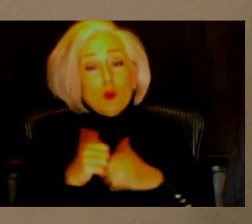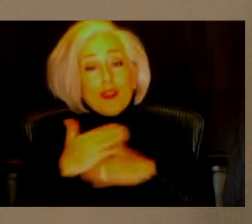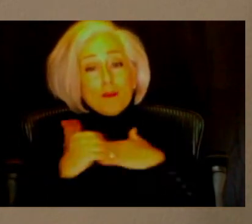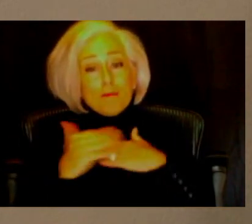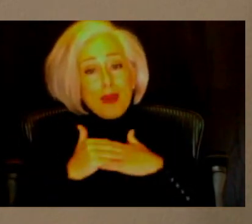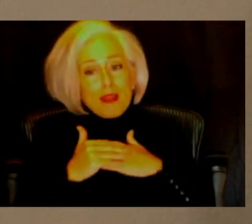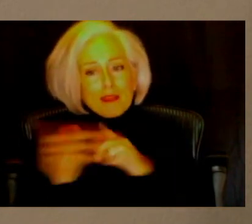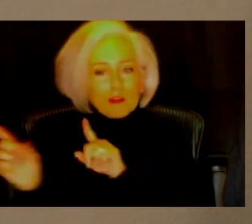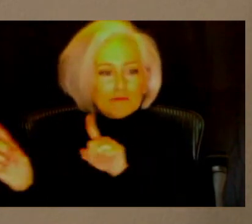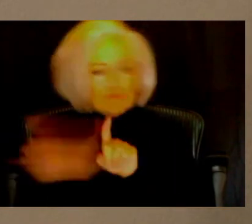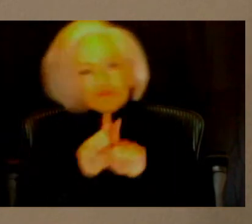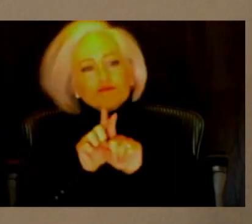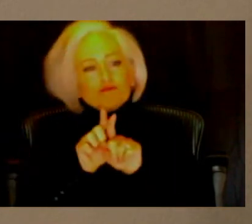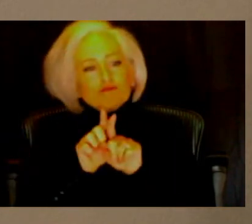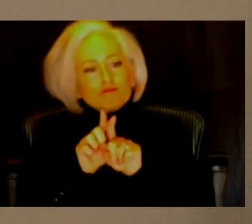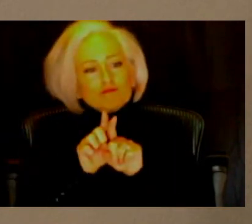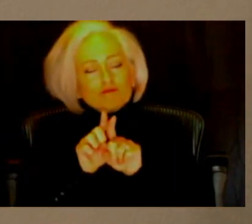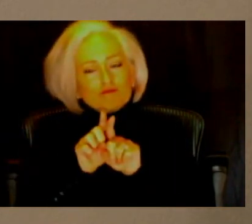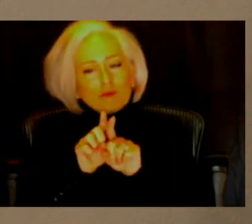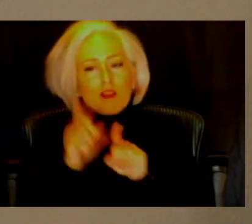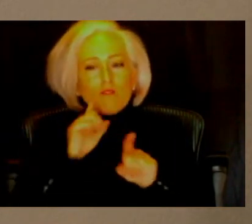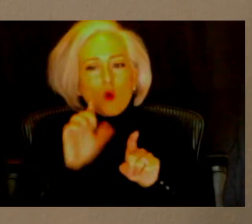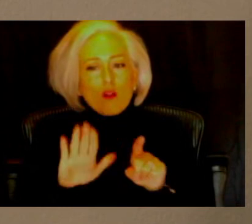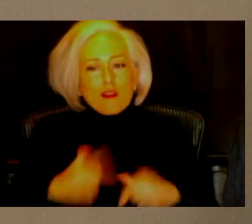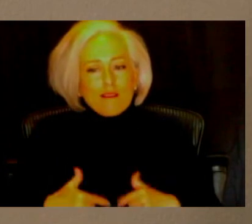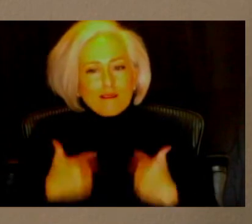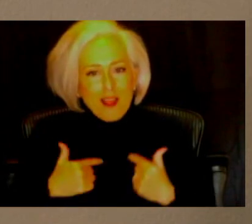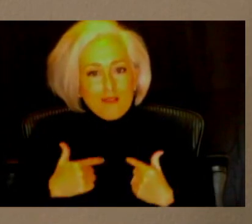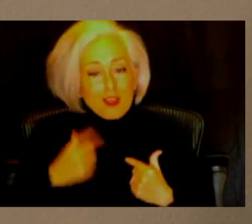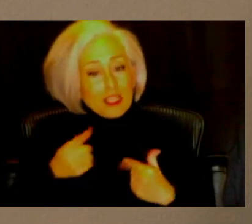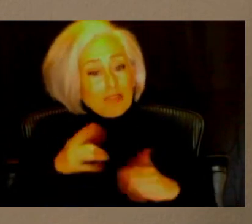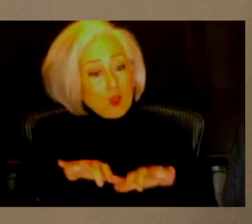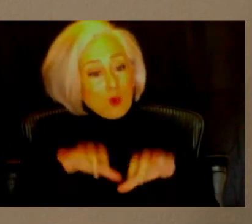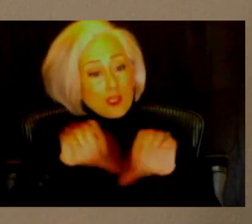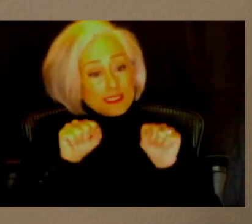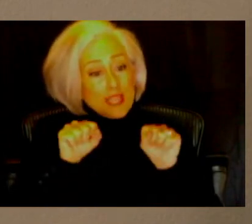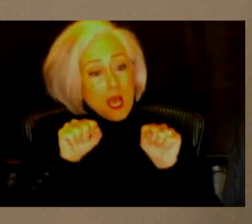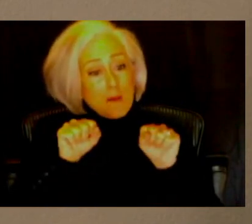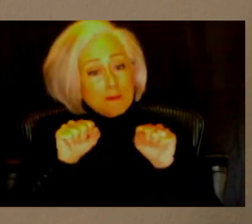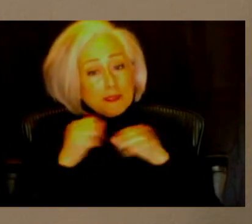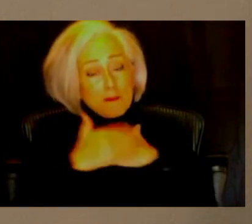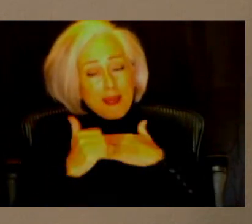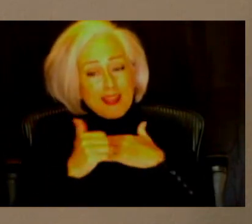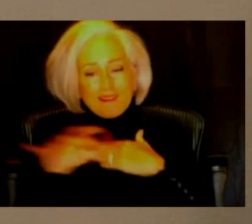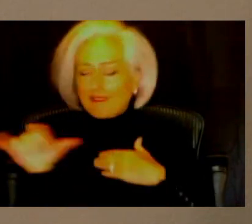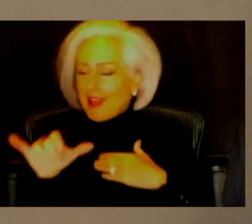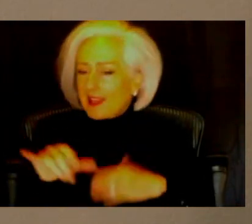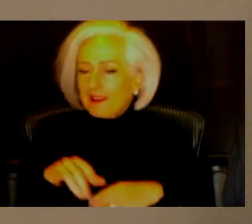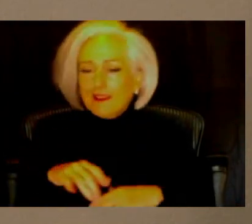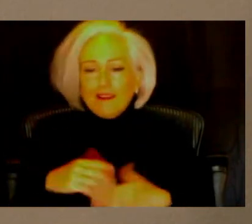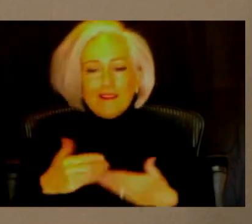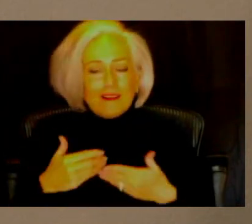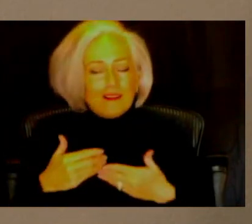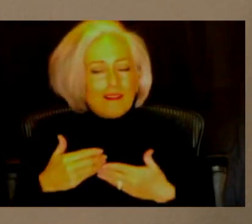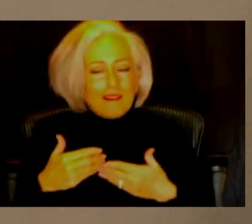for life. When you adopt a pet, I mean, it's like having a child. So.